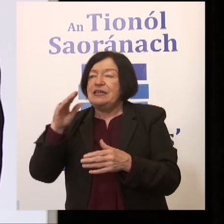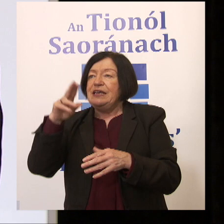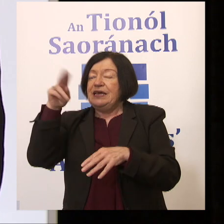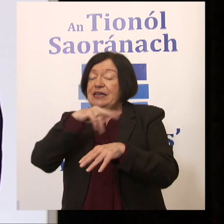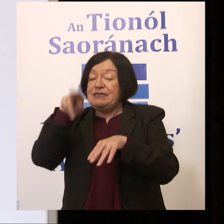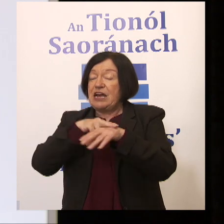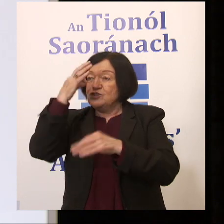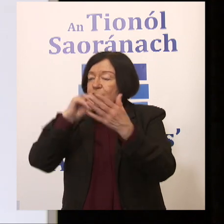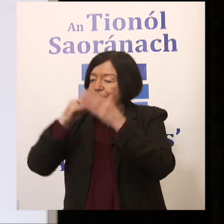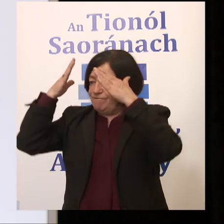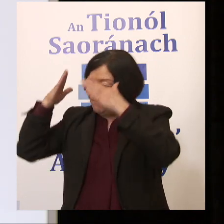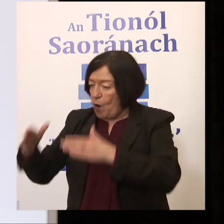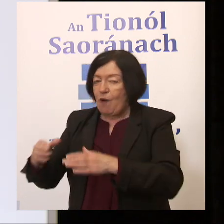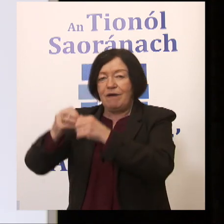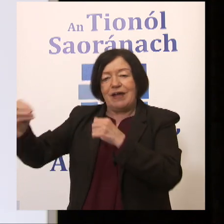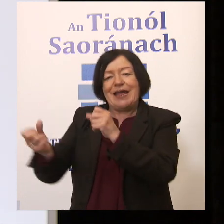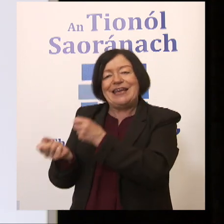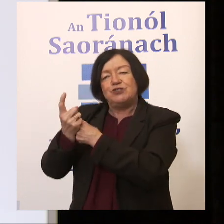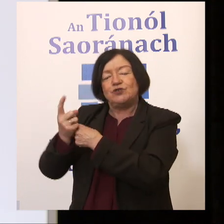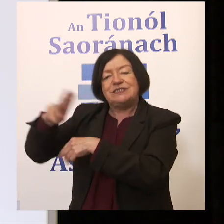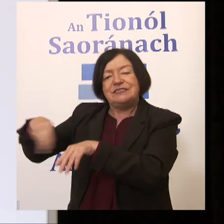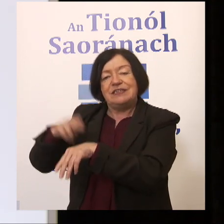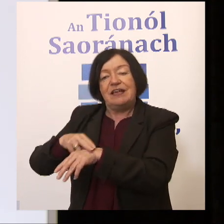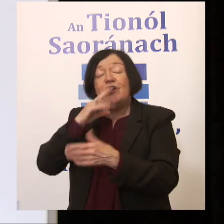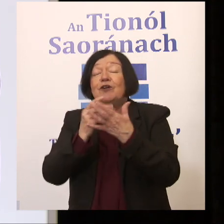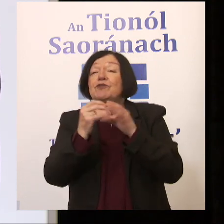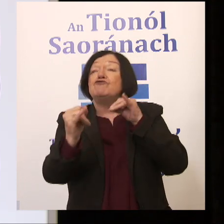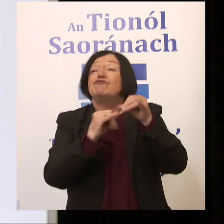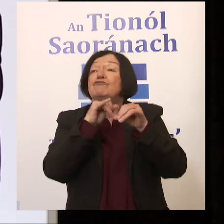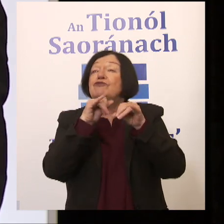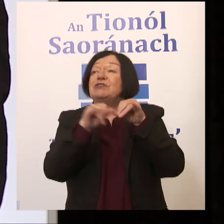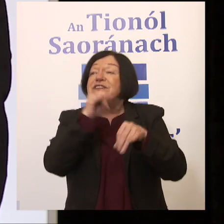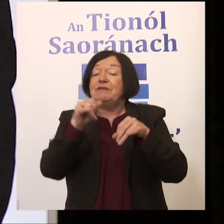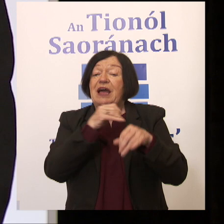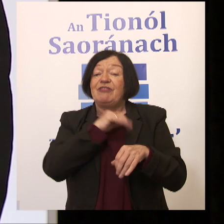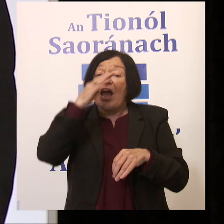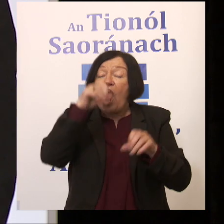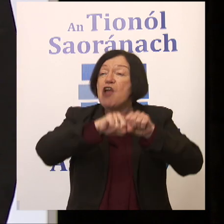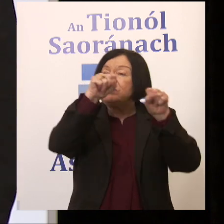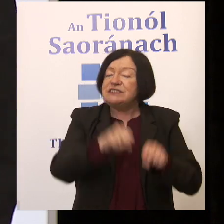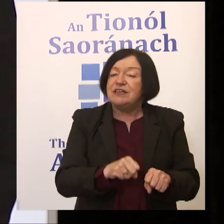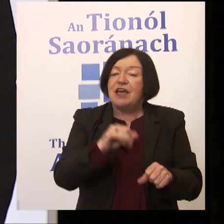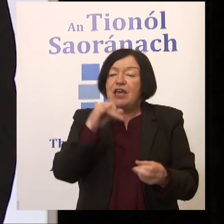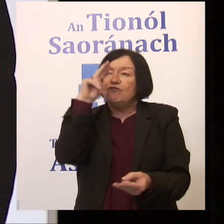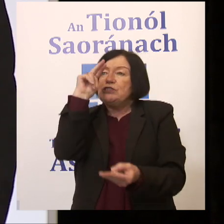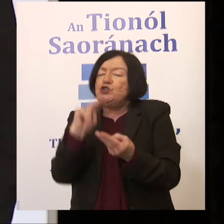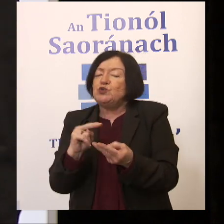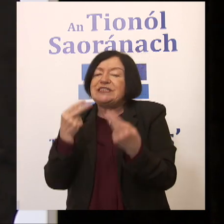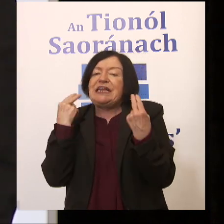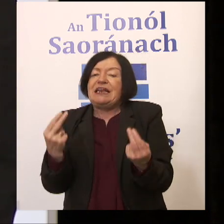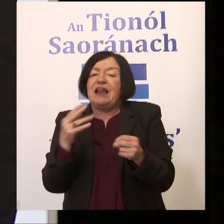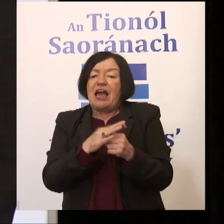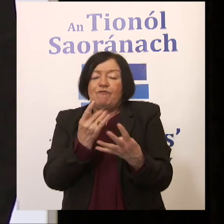with national issues. Sometimes I suppose a criticism levelled at the Irish system, and that perhaps maybe reduce the need for